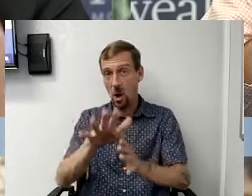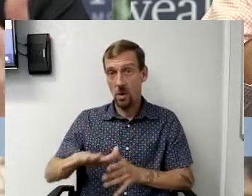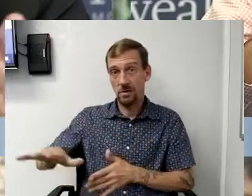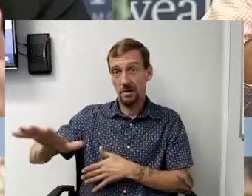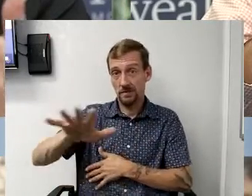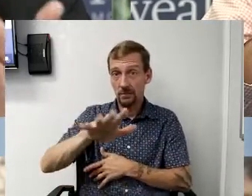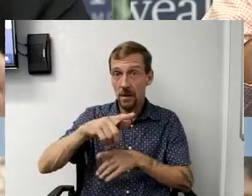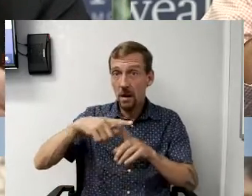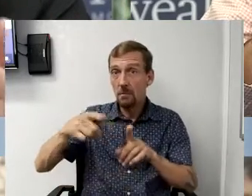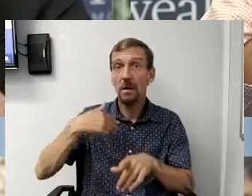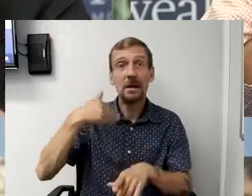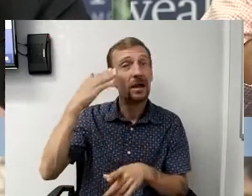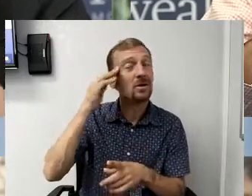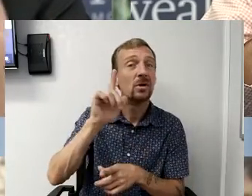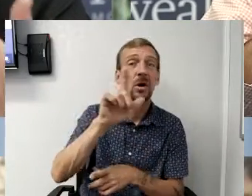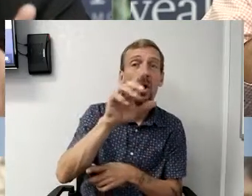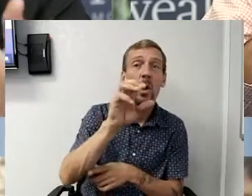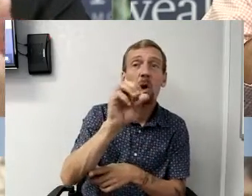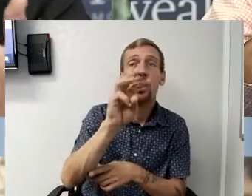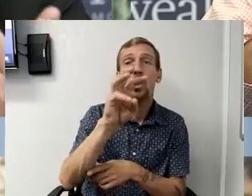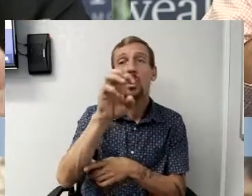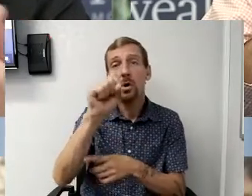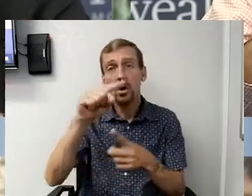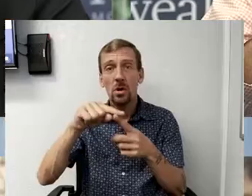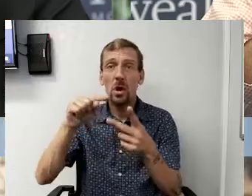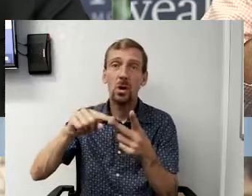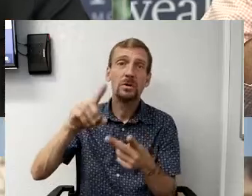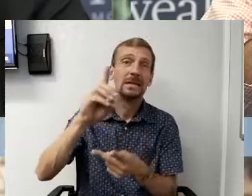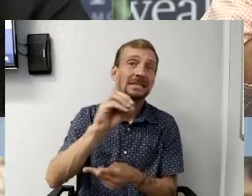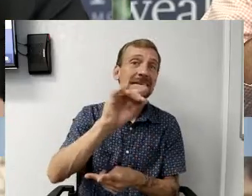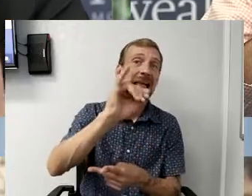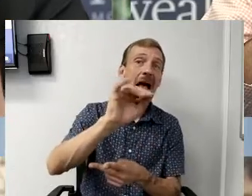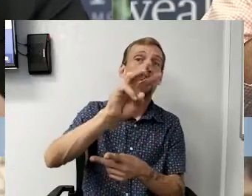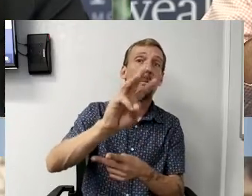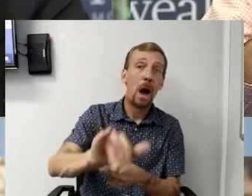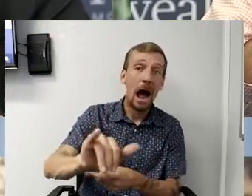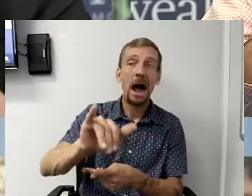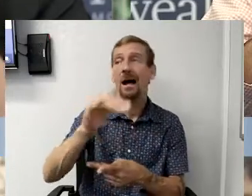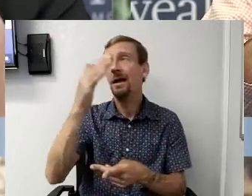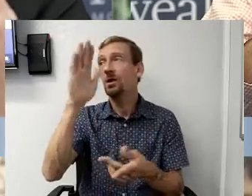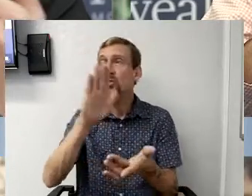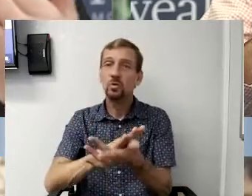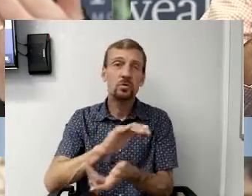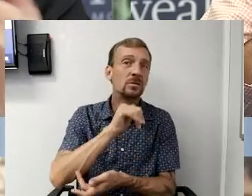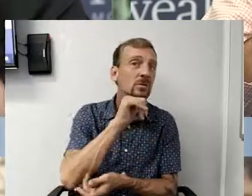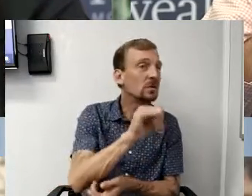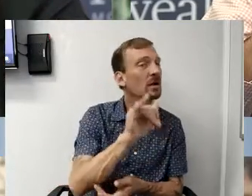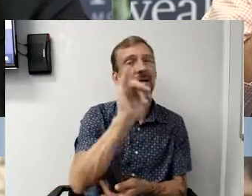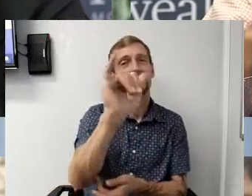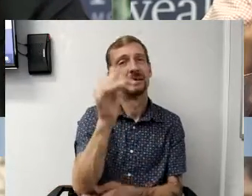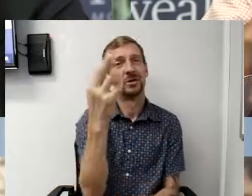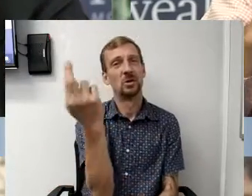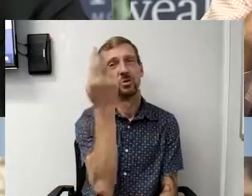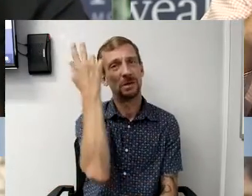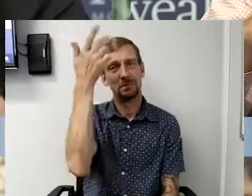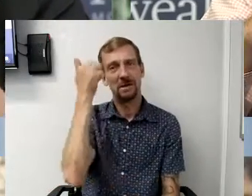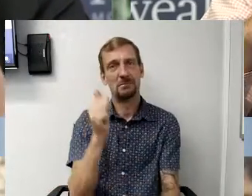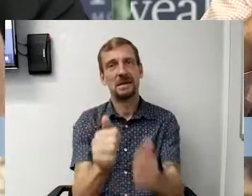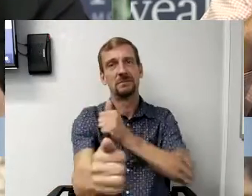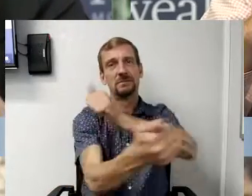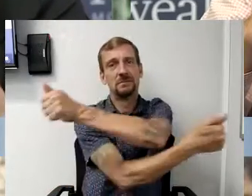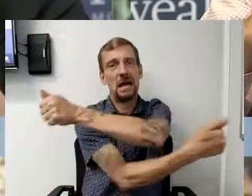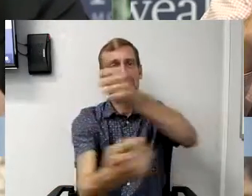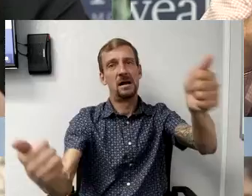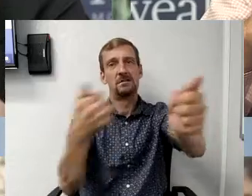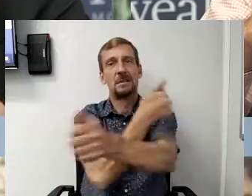this before, Lowe's and Home Depot, and why is DIY okay, but schools aren't? It's really because of that passing. You're